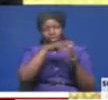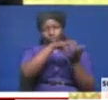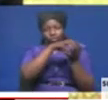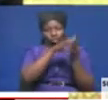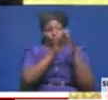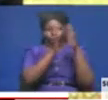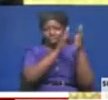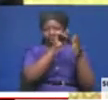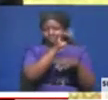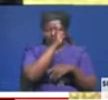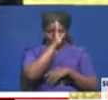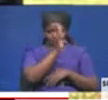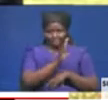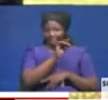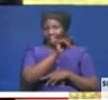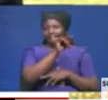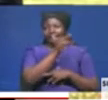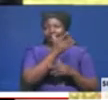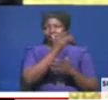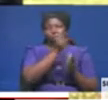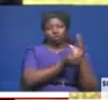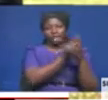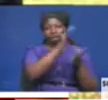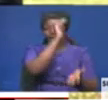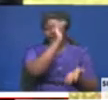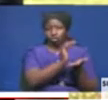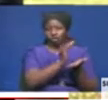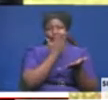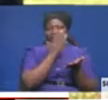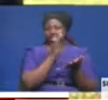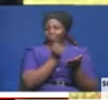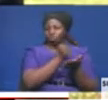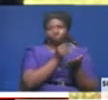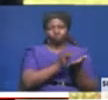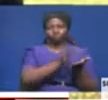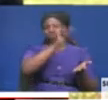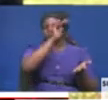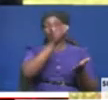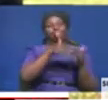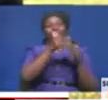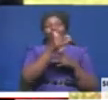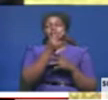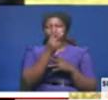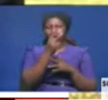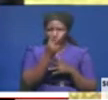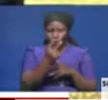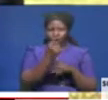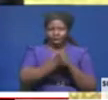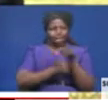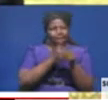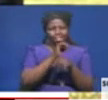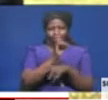the production has fallen, is not going to come back in the next 1 or 2 years. And we have the capacity